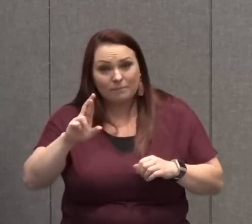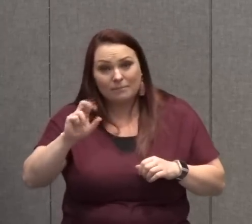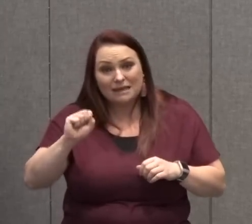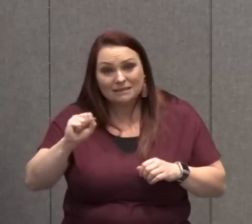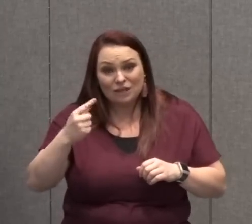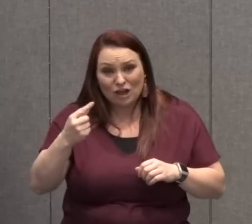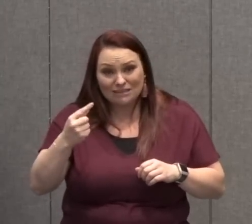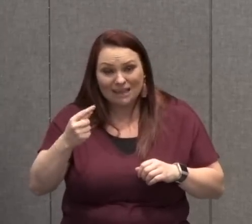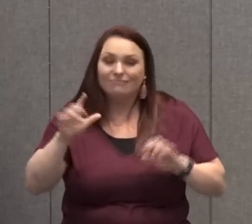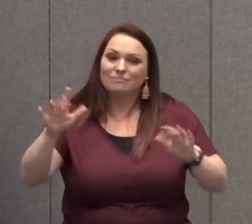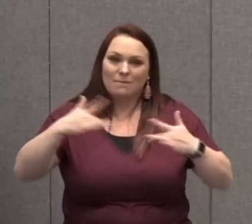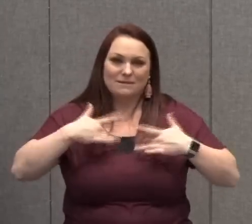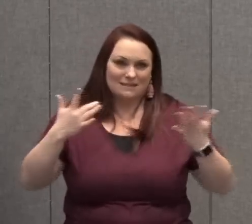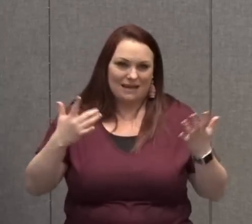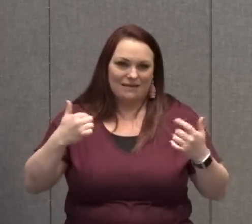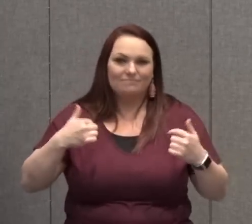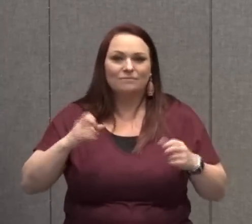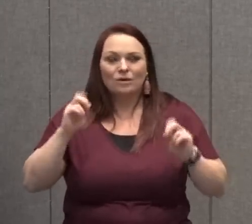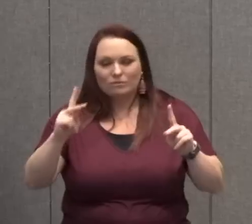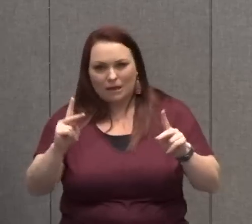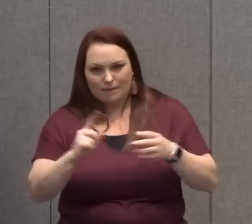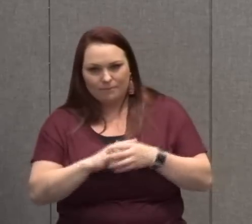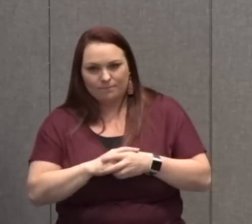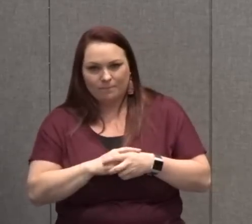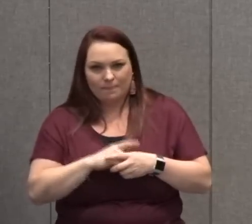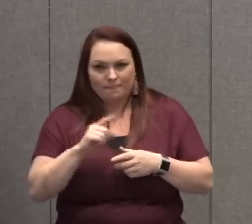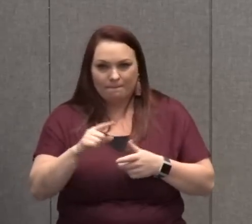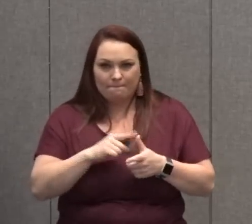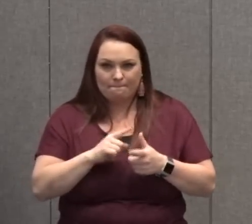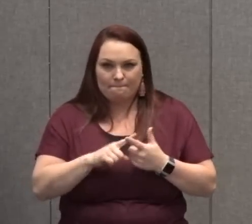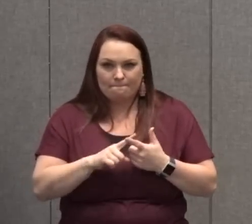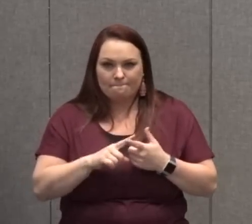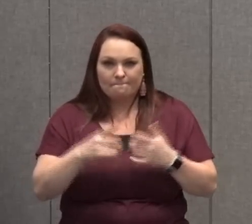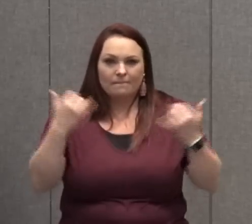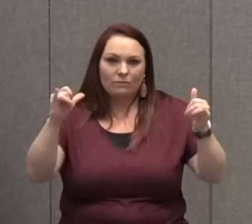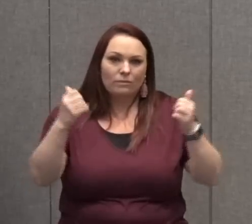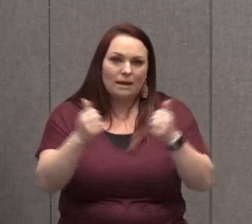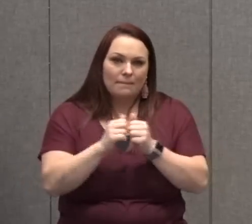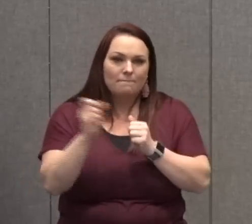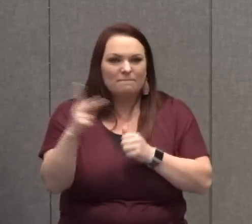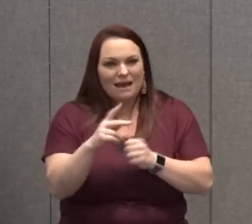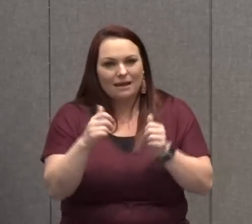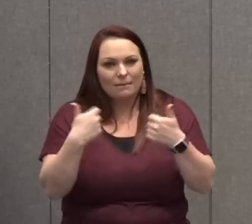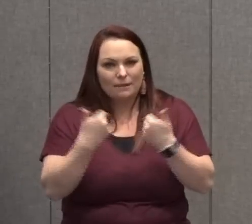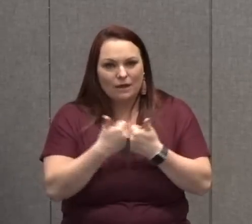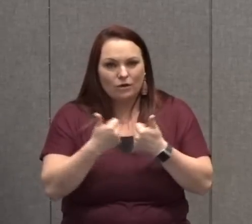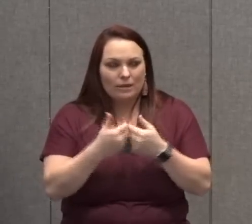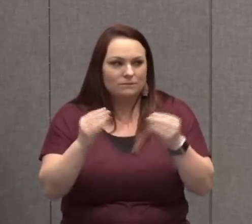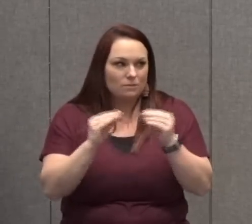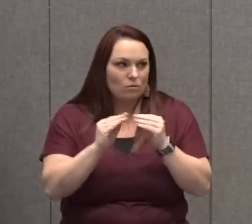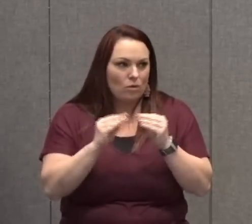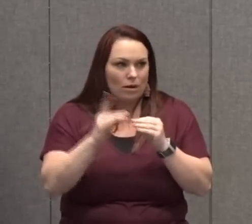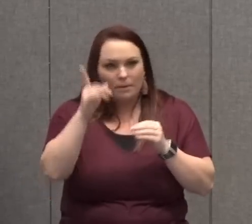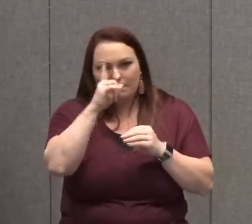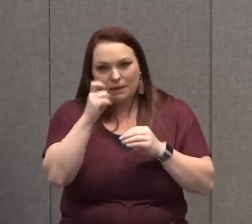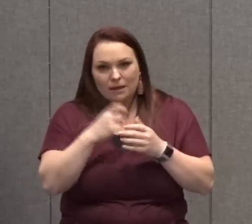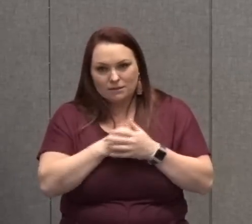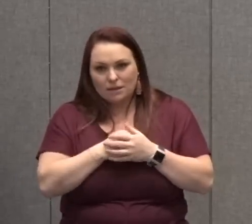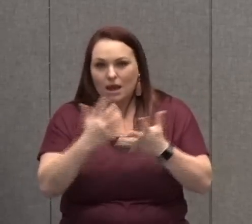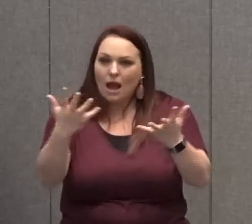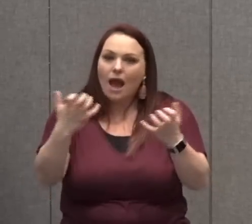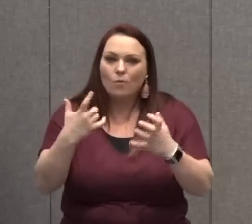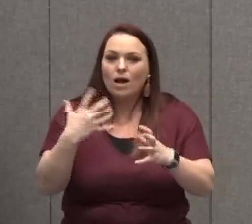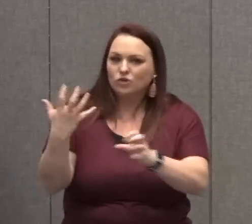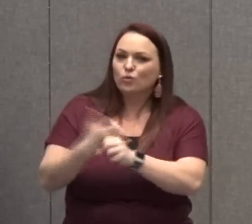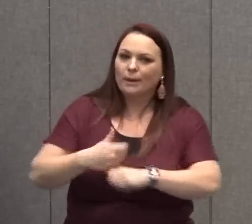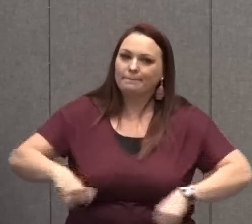excited okay um so this is where and then we'll come back and play your game sounds good miss Martindale because I wanna